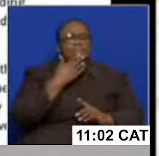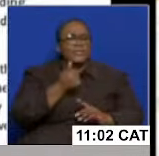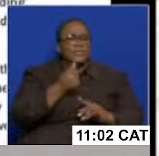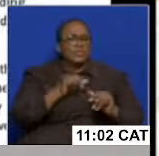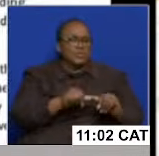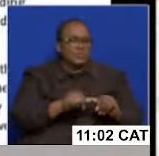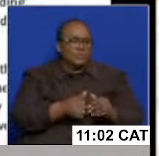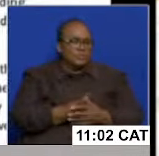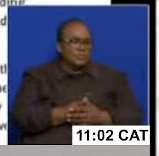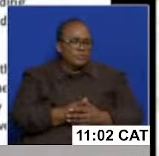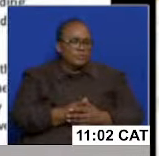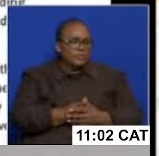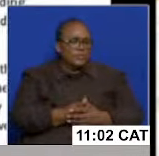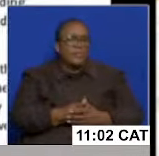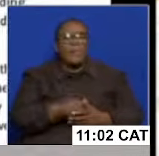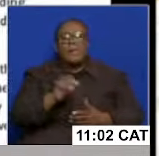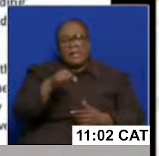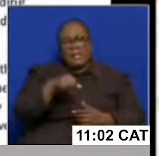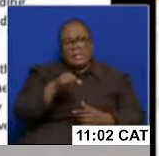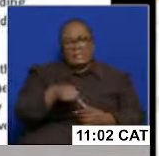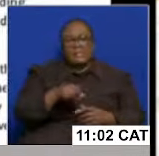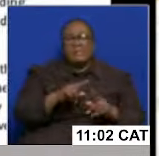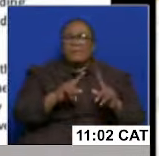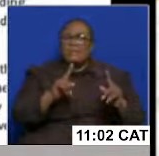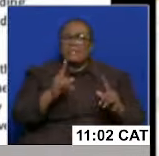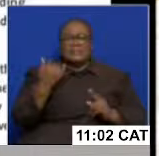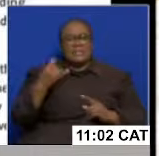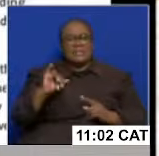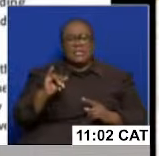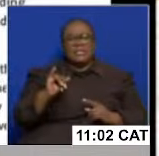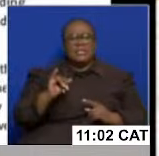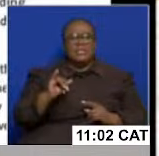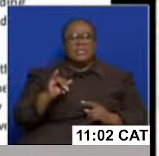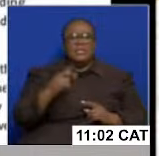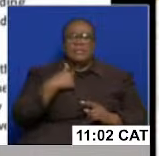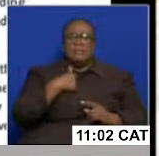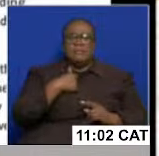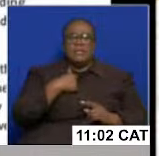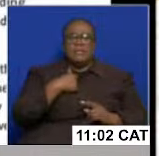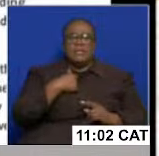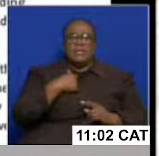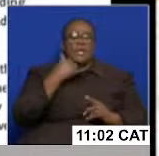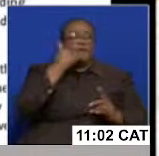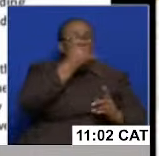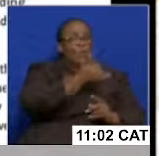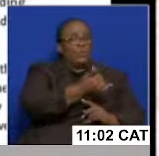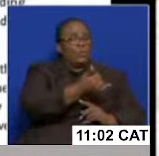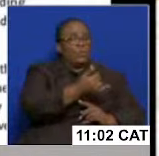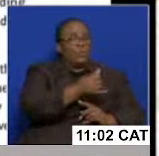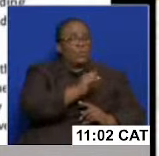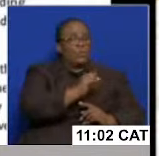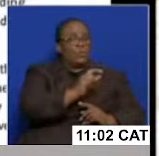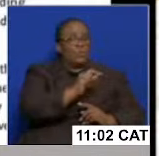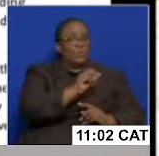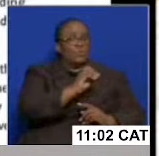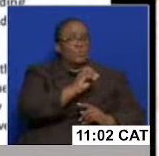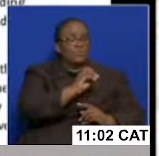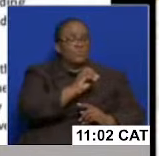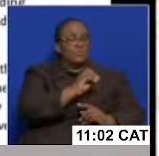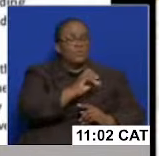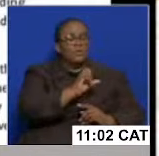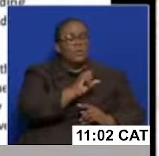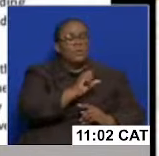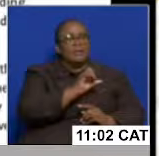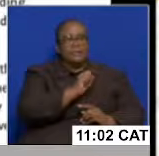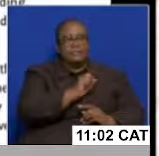yes, but still, I'm not the one who called Officer Stolz. Thank you. Here.